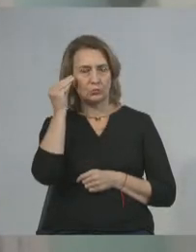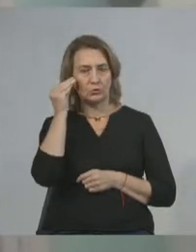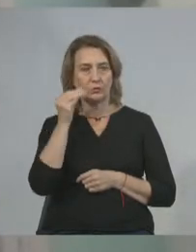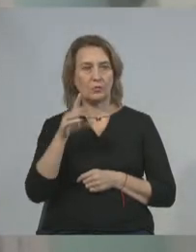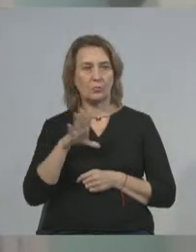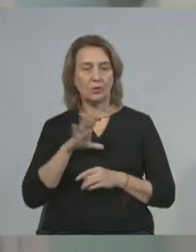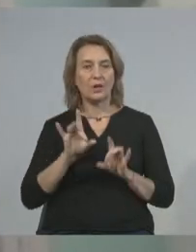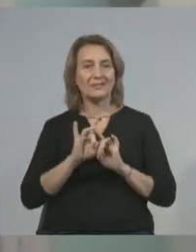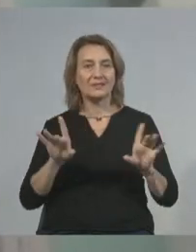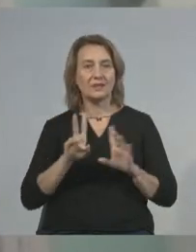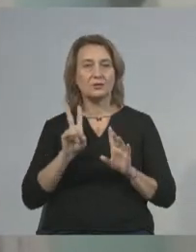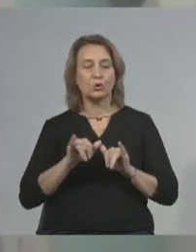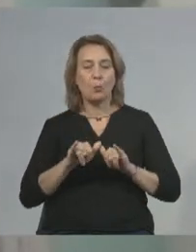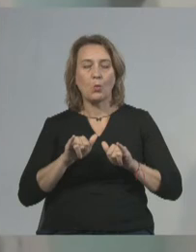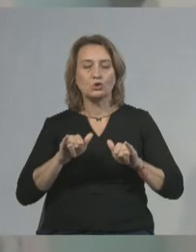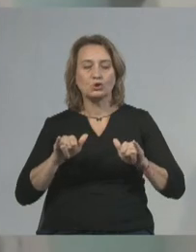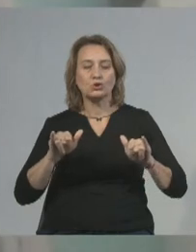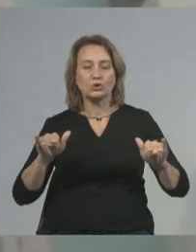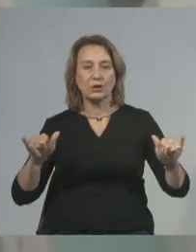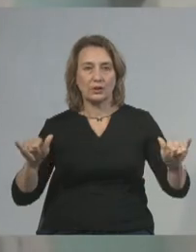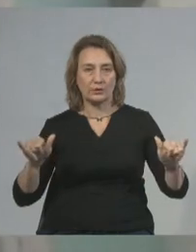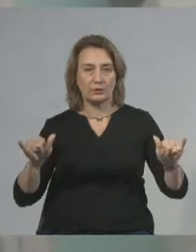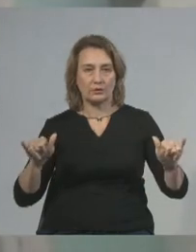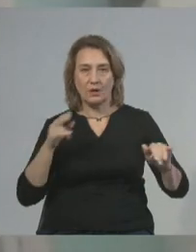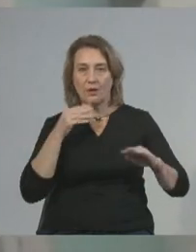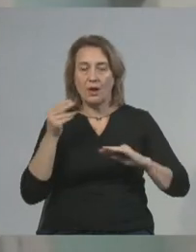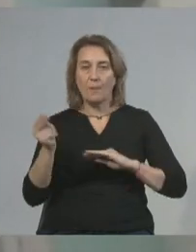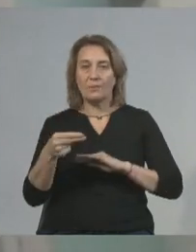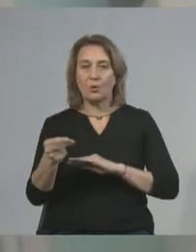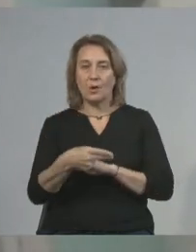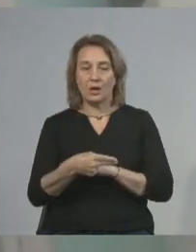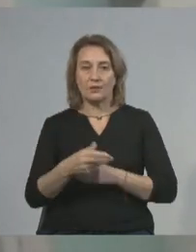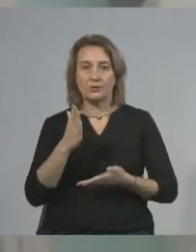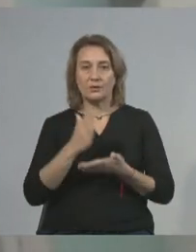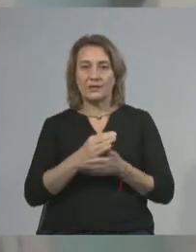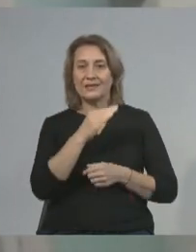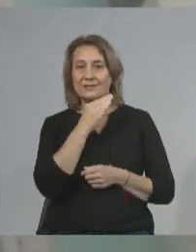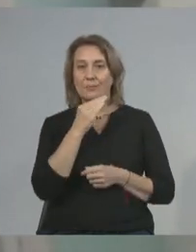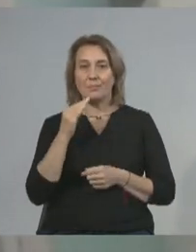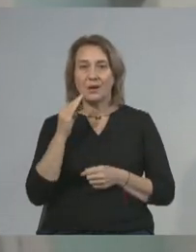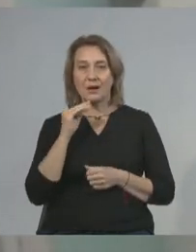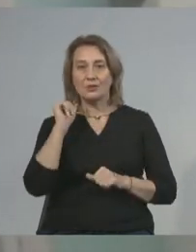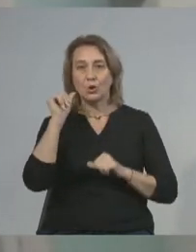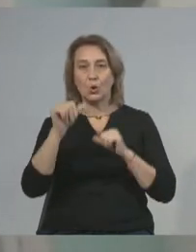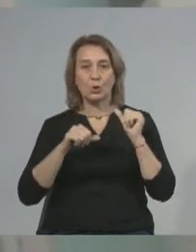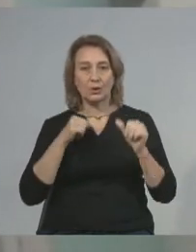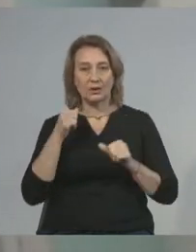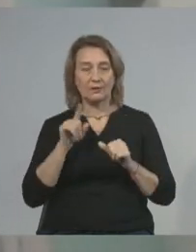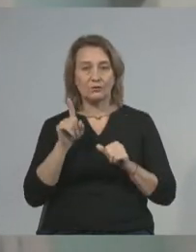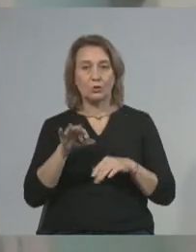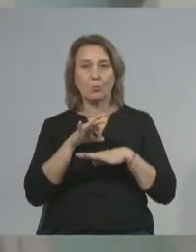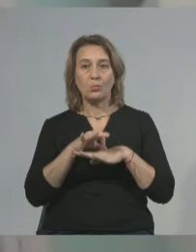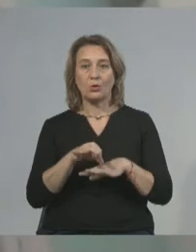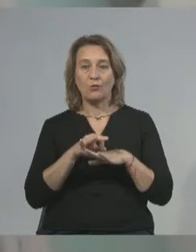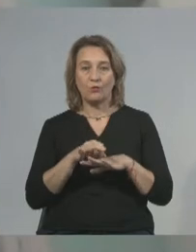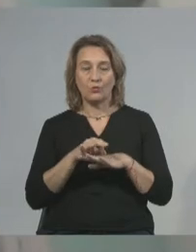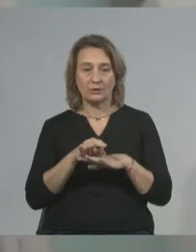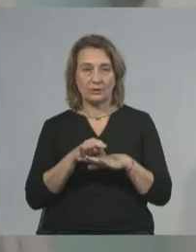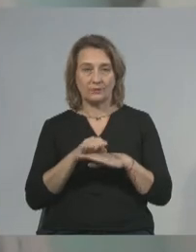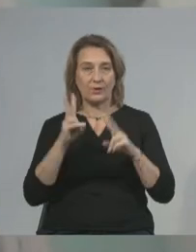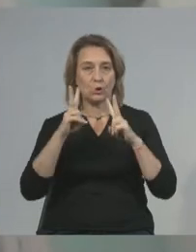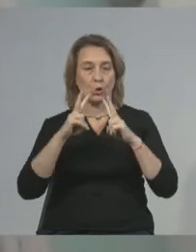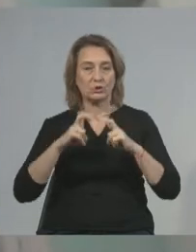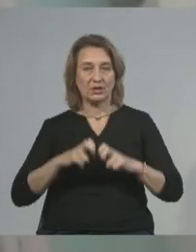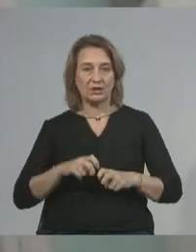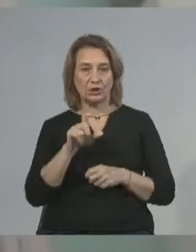spent years studying which people are like vulnerable to this and in in the netherlands it's